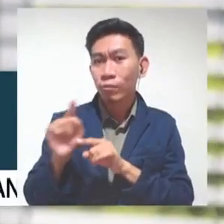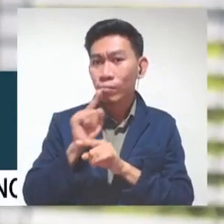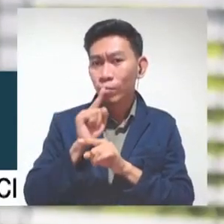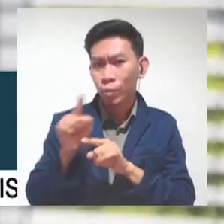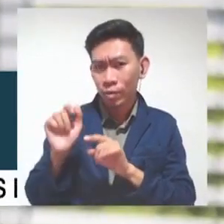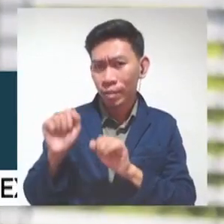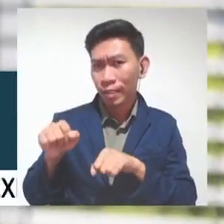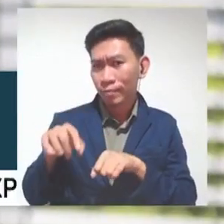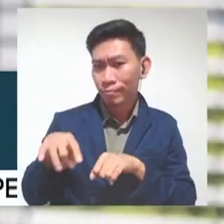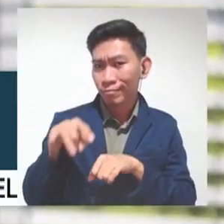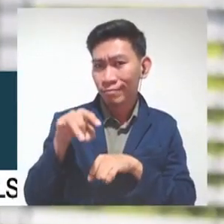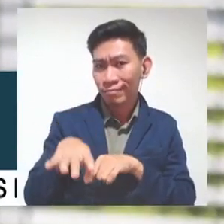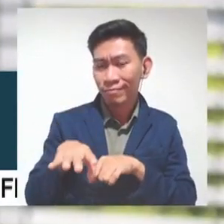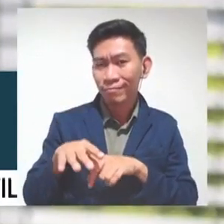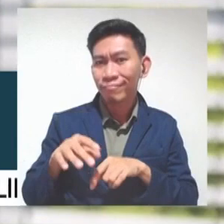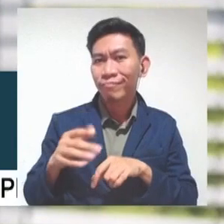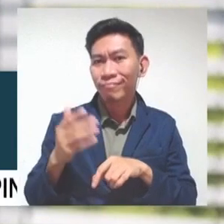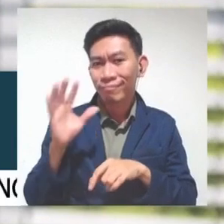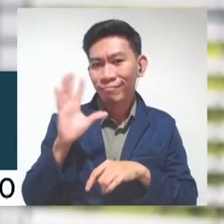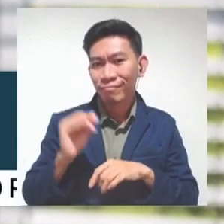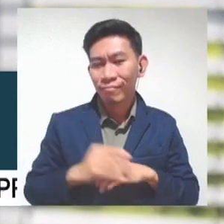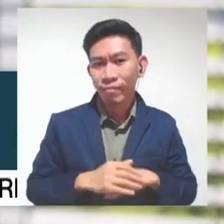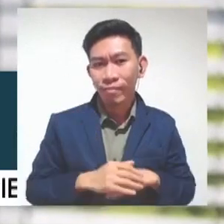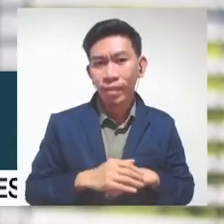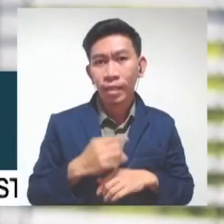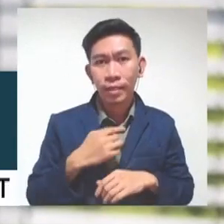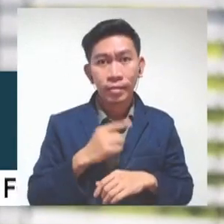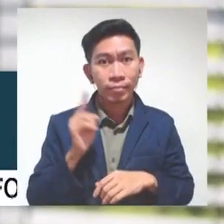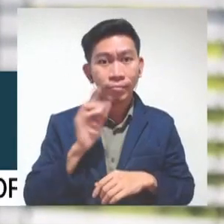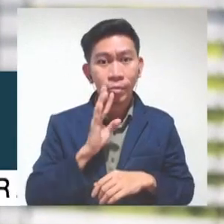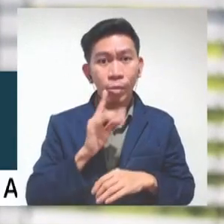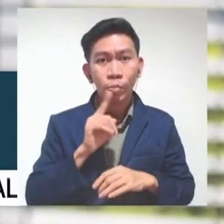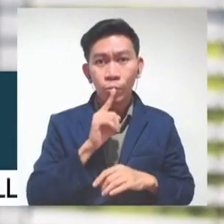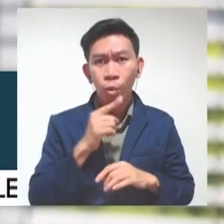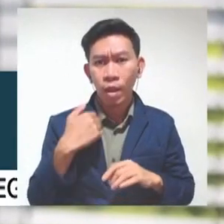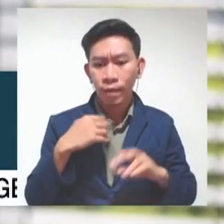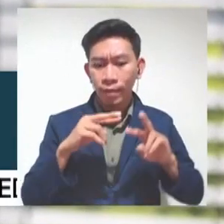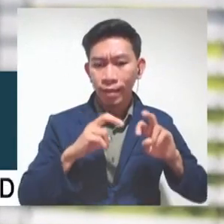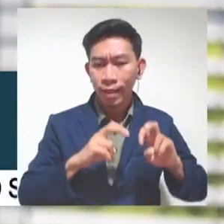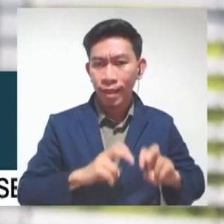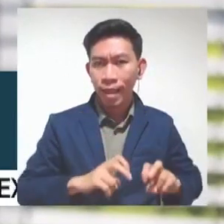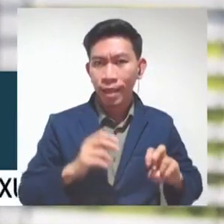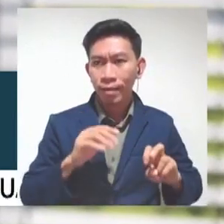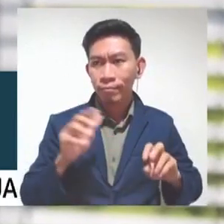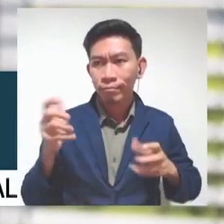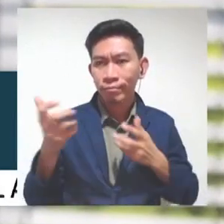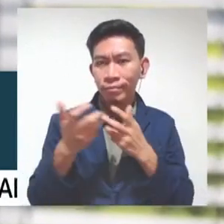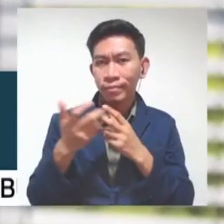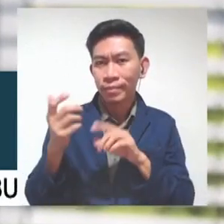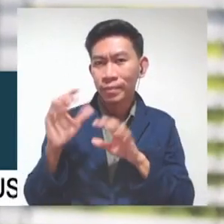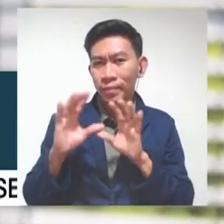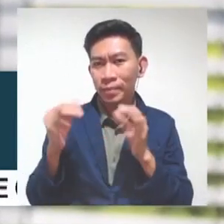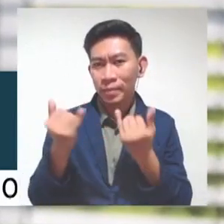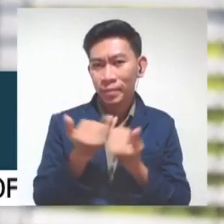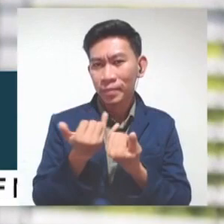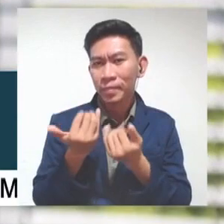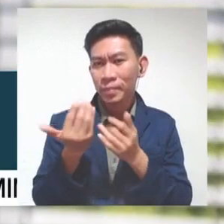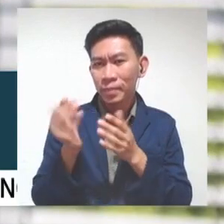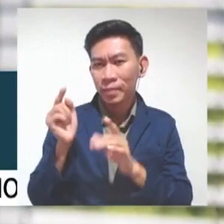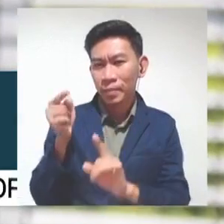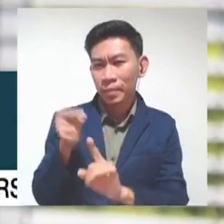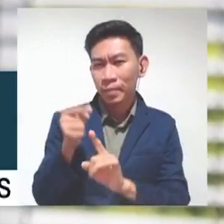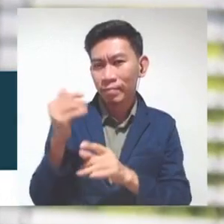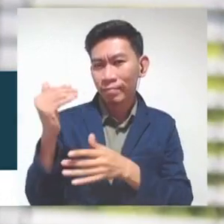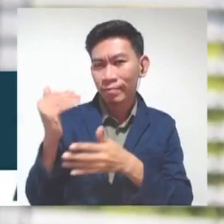on extensive data analysis and aligning with the company's strategic objectives. It's devoid of personal bias,